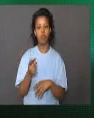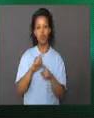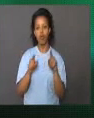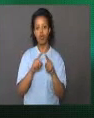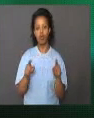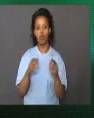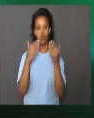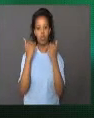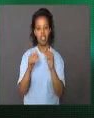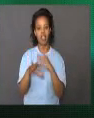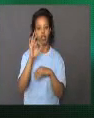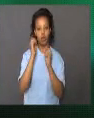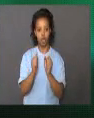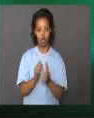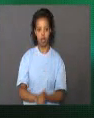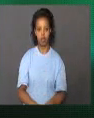and properties.